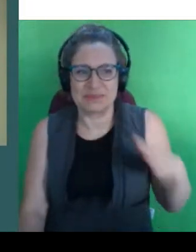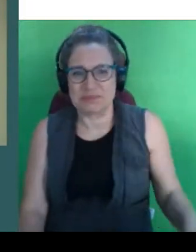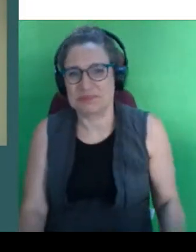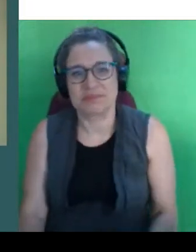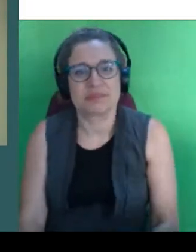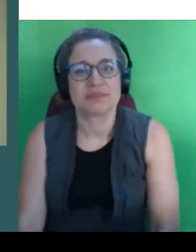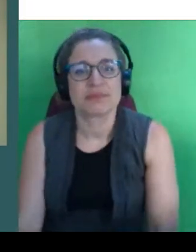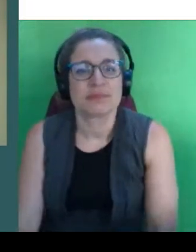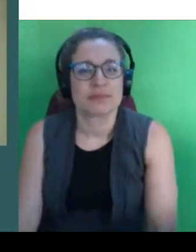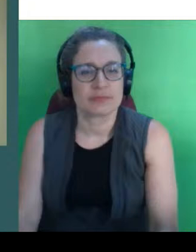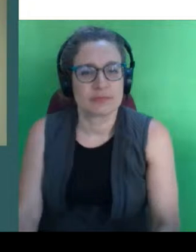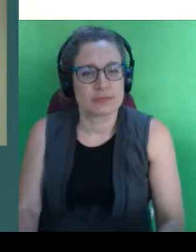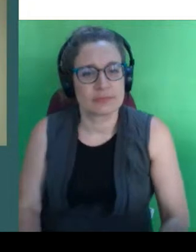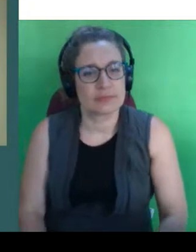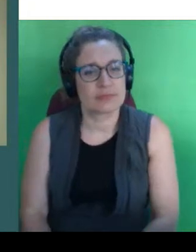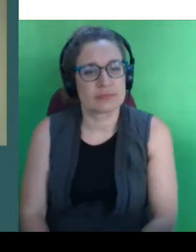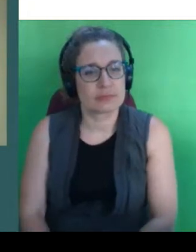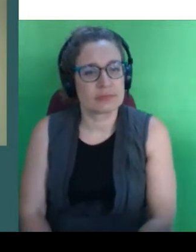There's another one here for